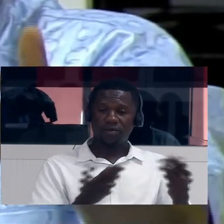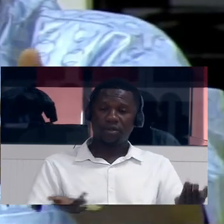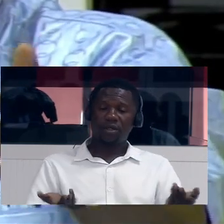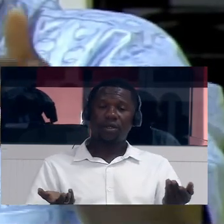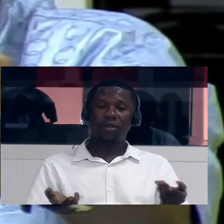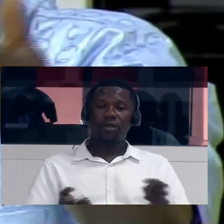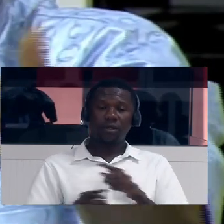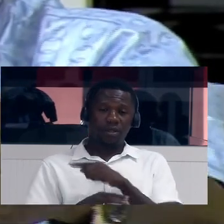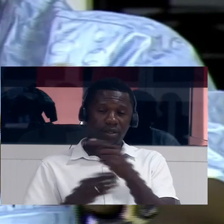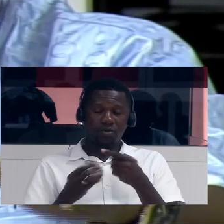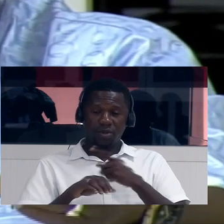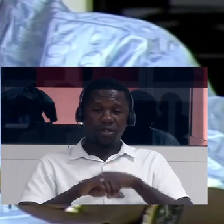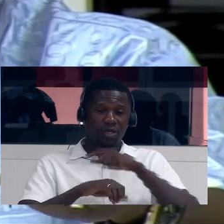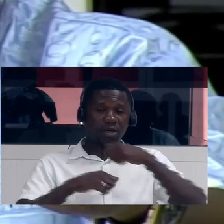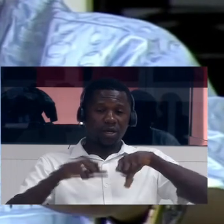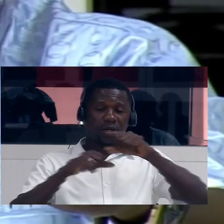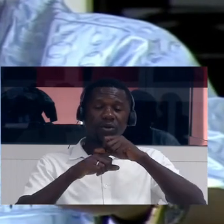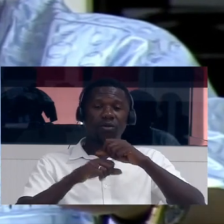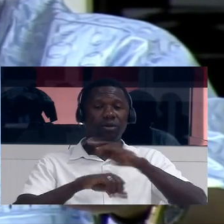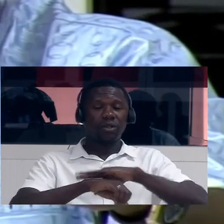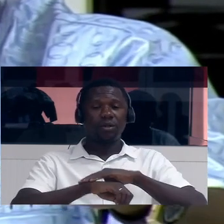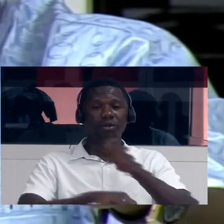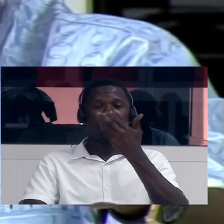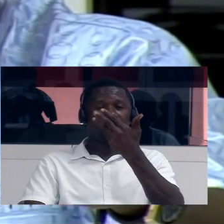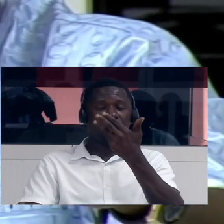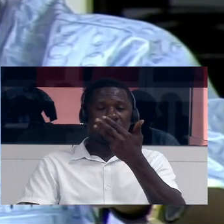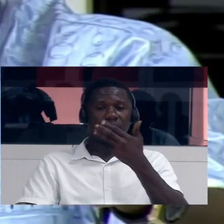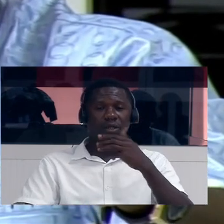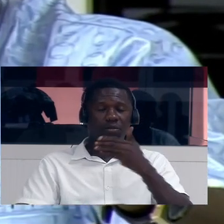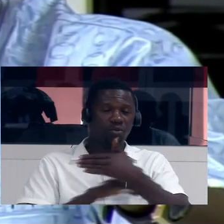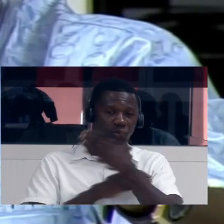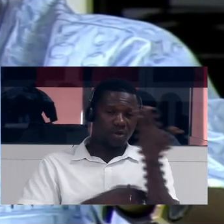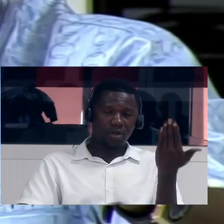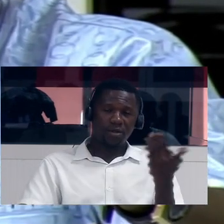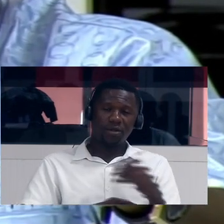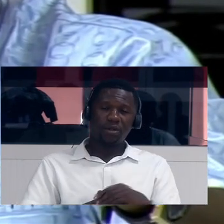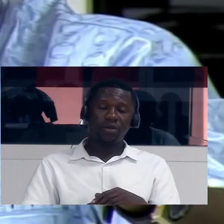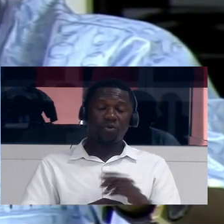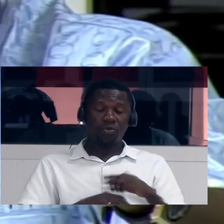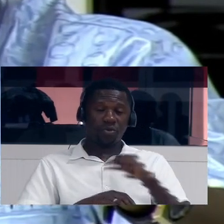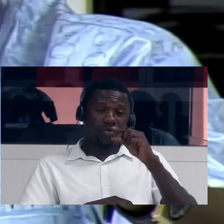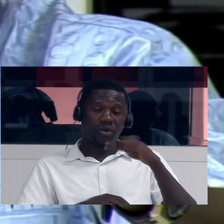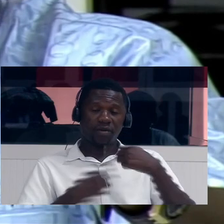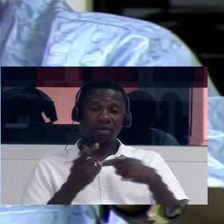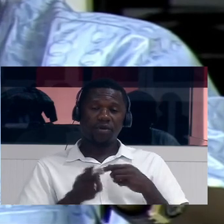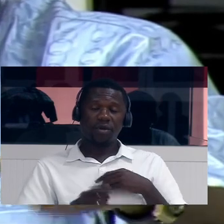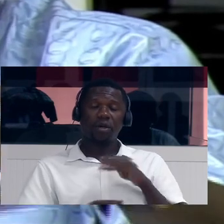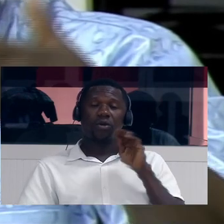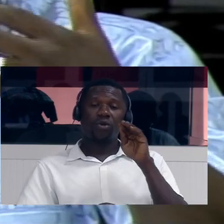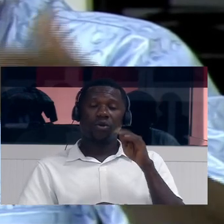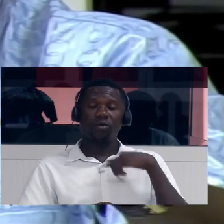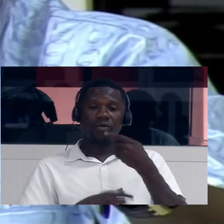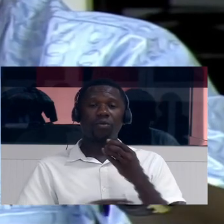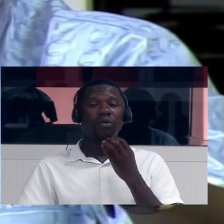This was after 9 a.m., correct? It was soon after I got the call from Hussein Rudabo that Tamsir came to my office